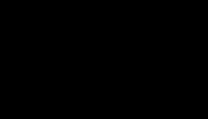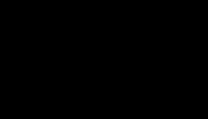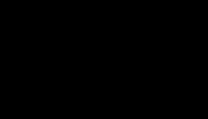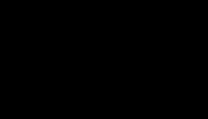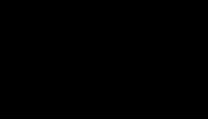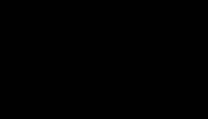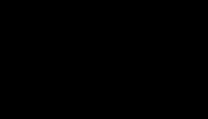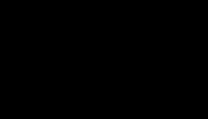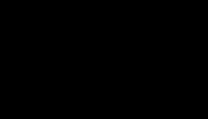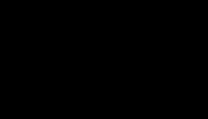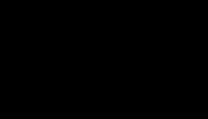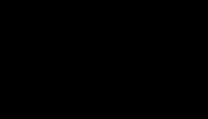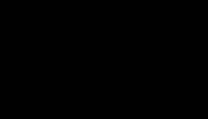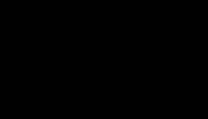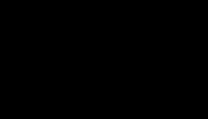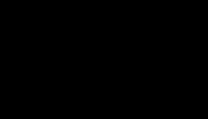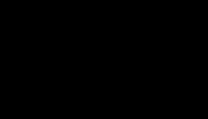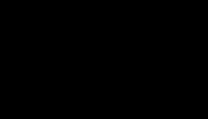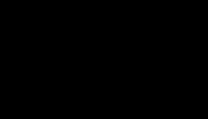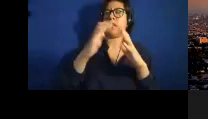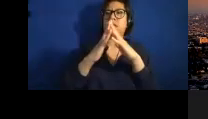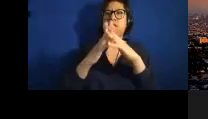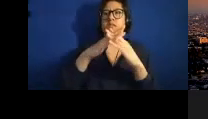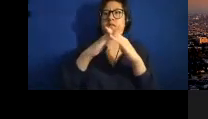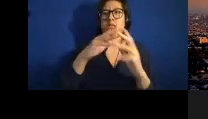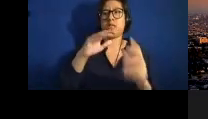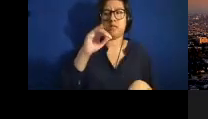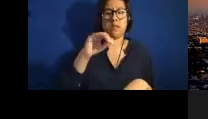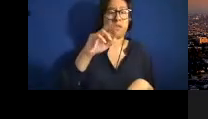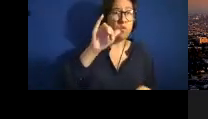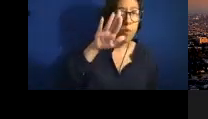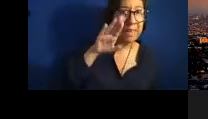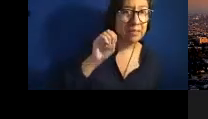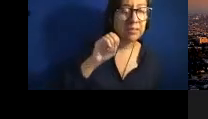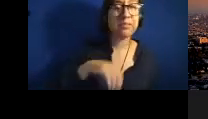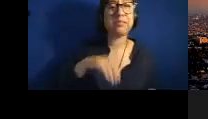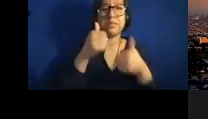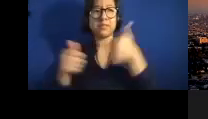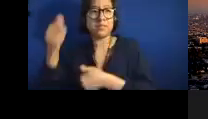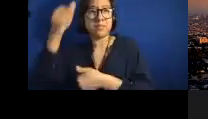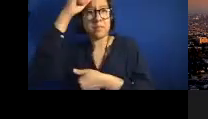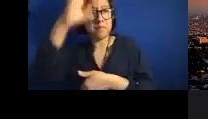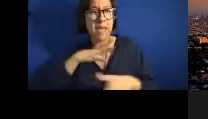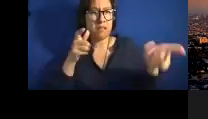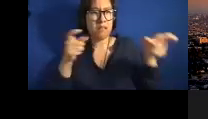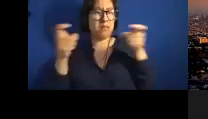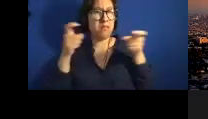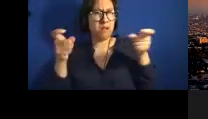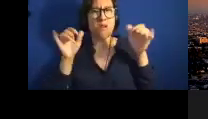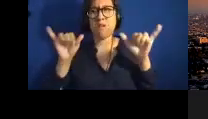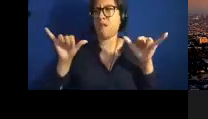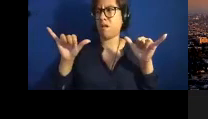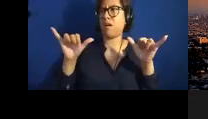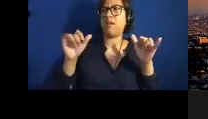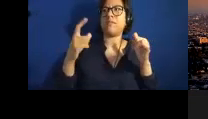was this really interesting intersection of race and patriarchy, and where we can even lean towards patriarchy when we're actually leaning into our